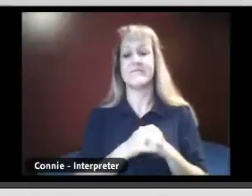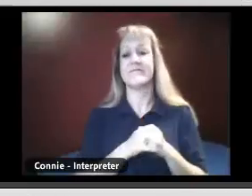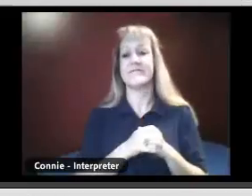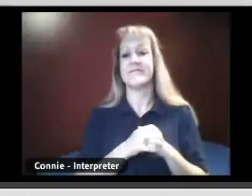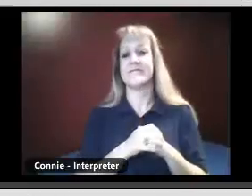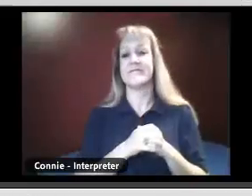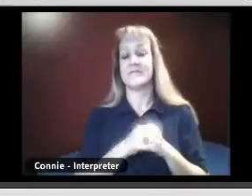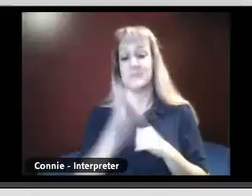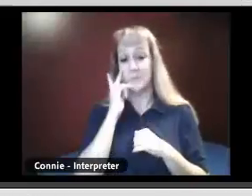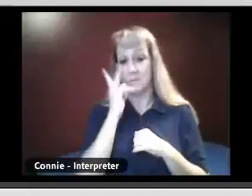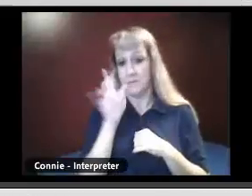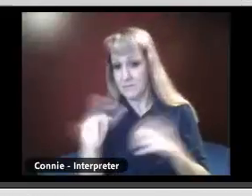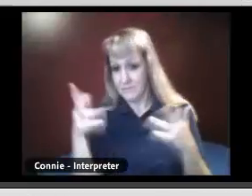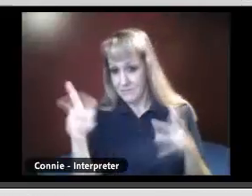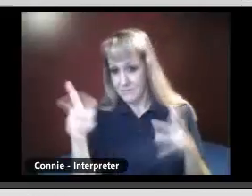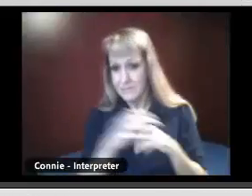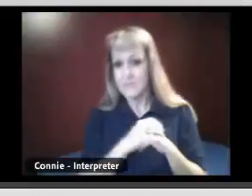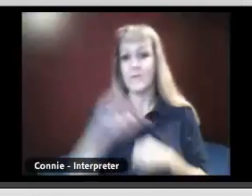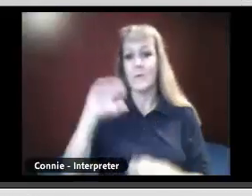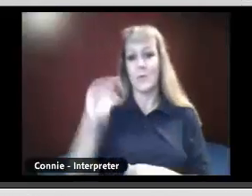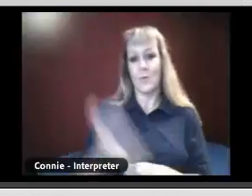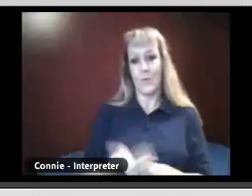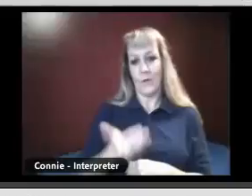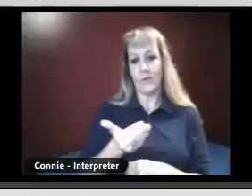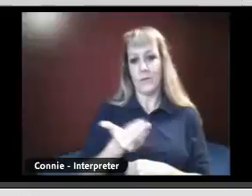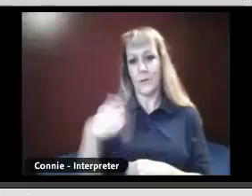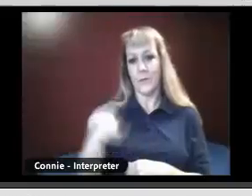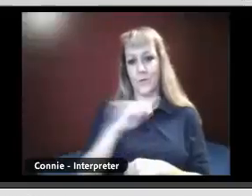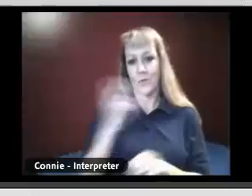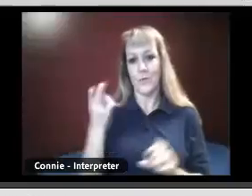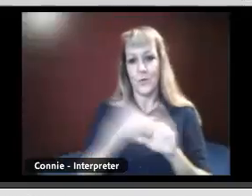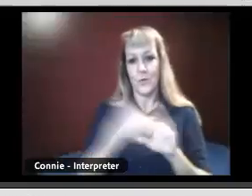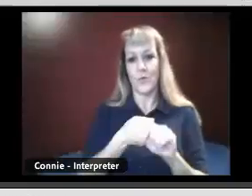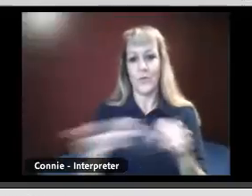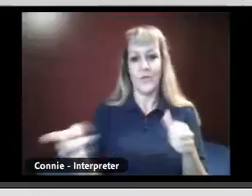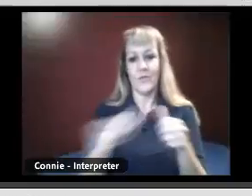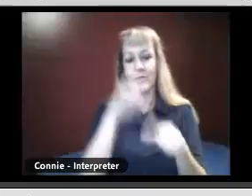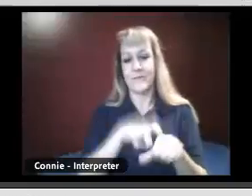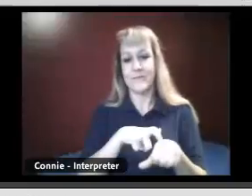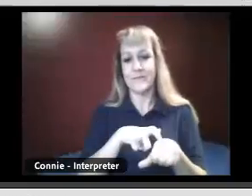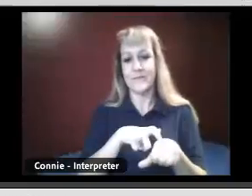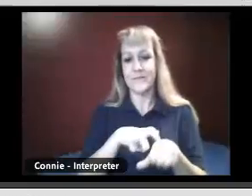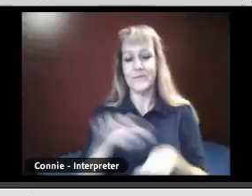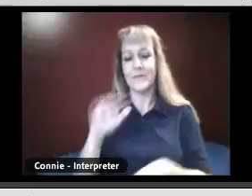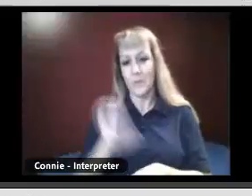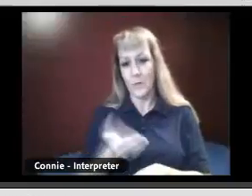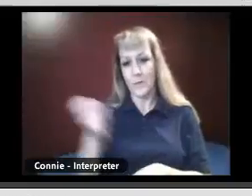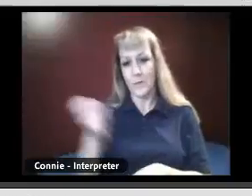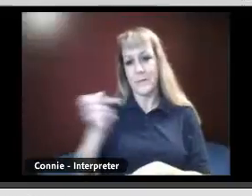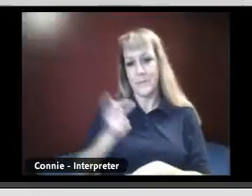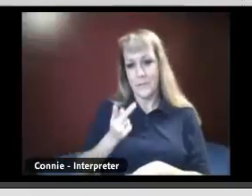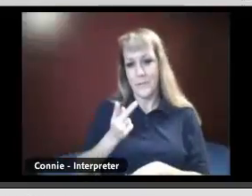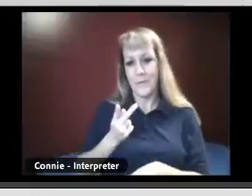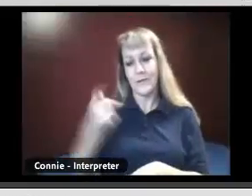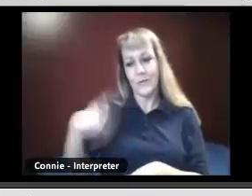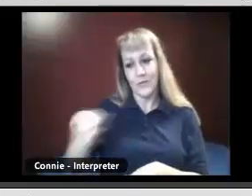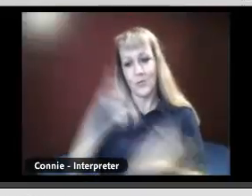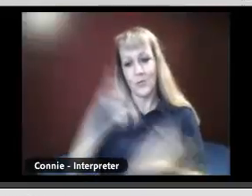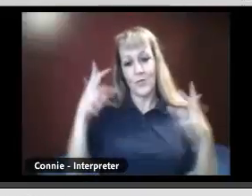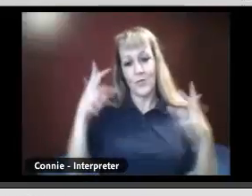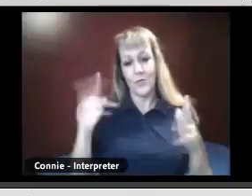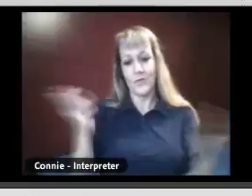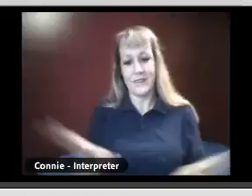that, I welcome those of you who are joining me for the first time, and I am welcoming back, those of you who are joining me for the